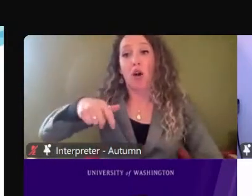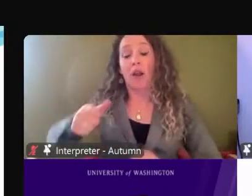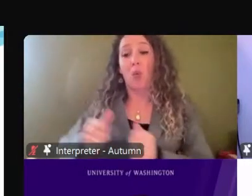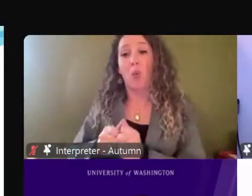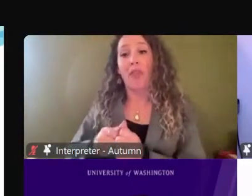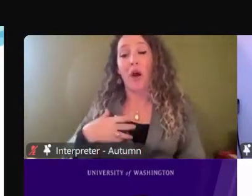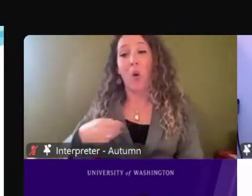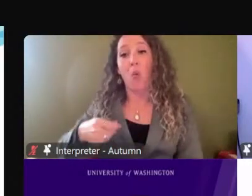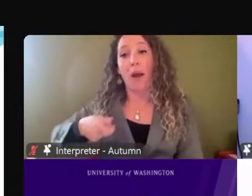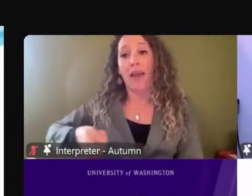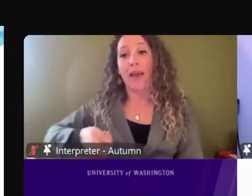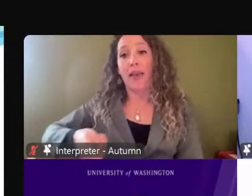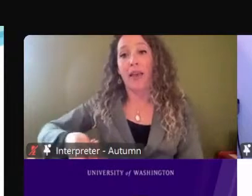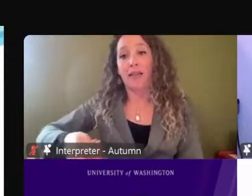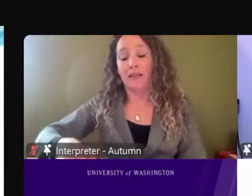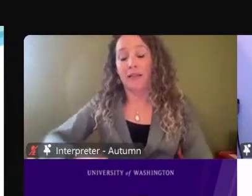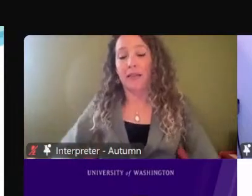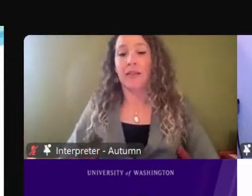Next slide, please.